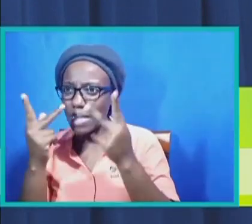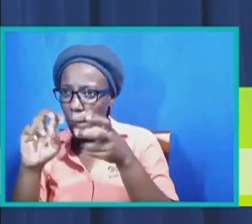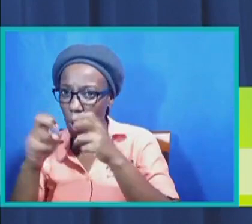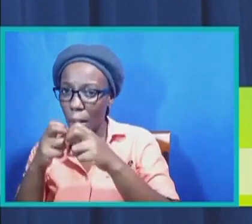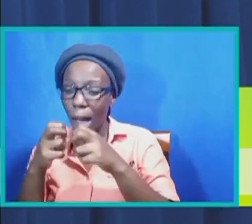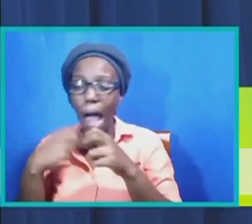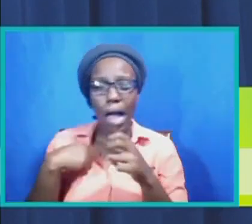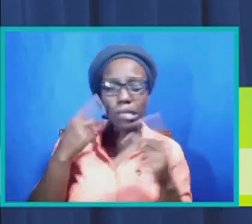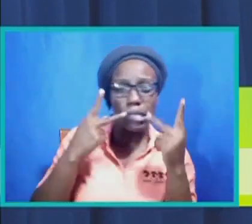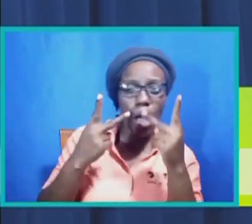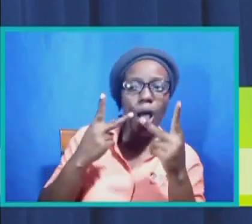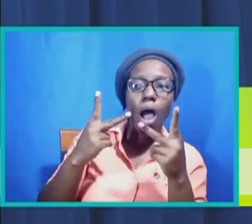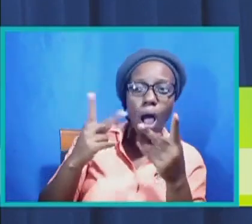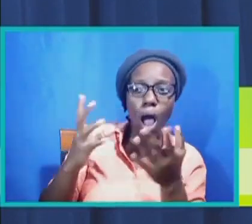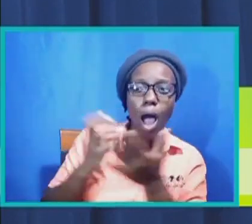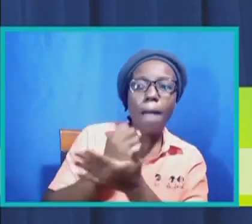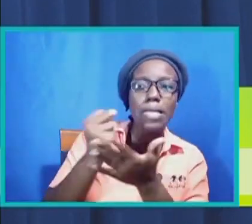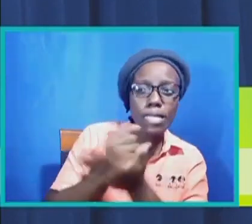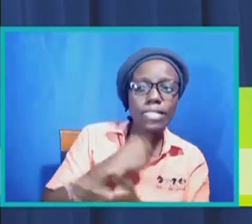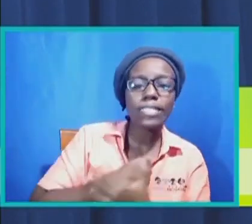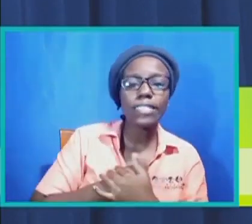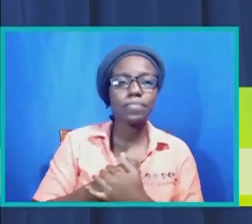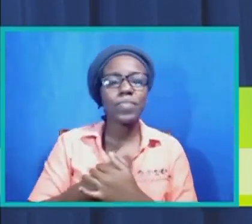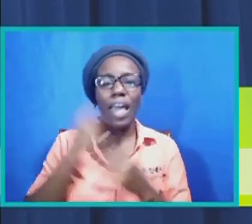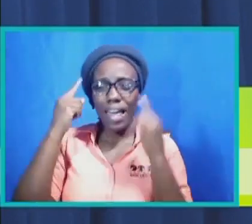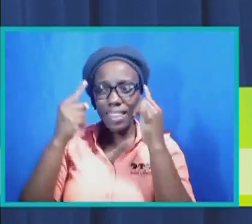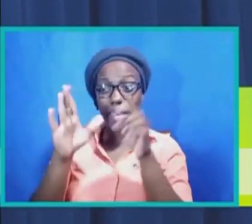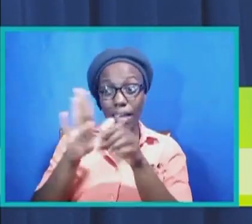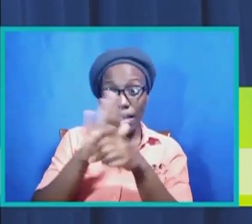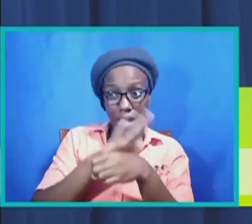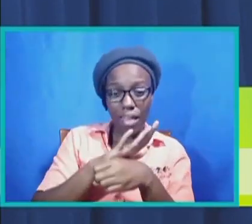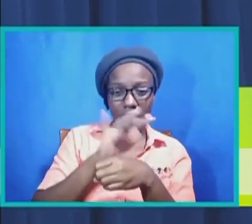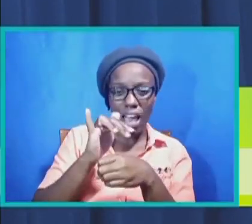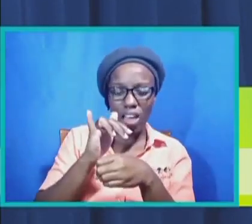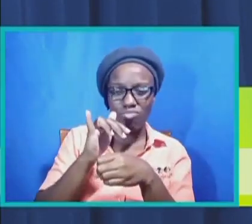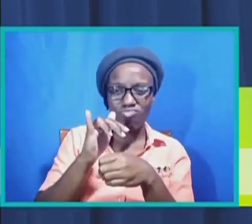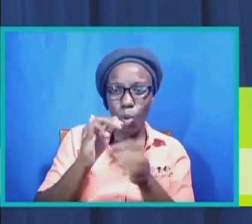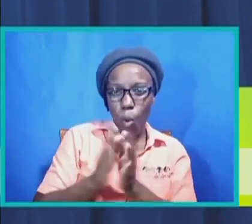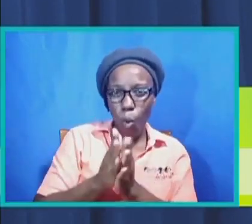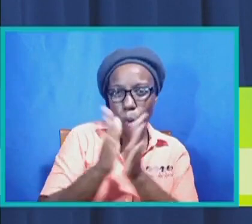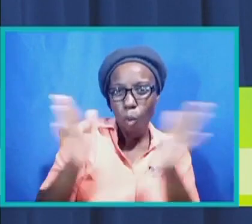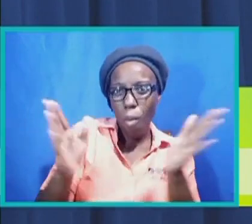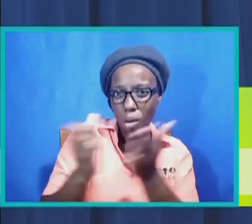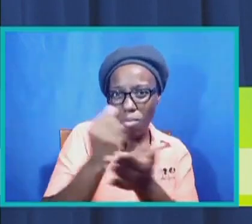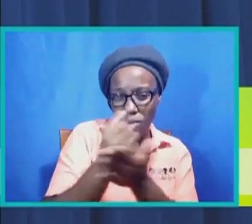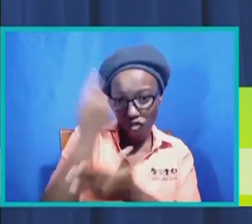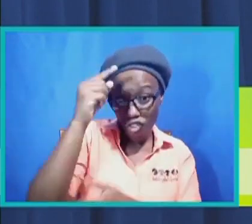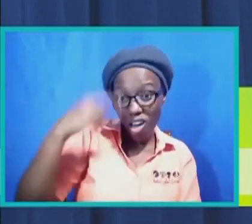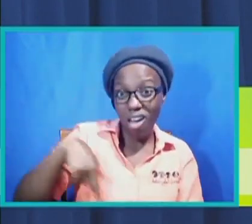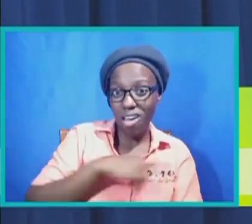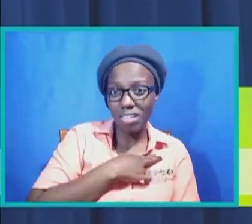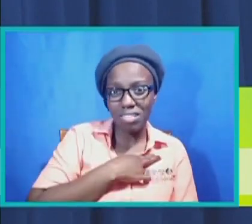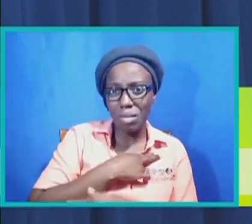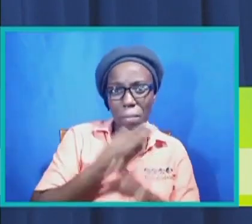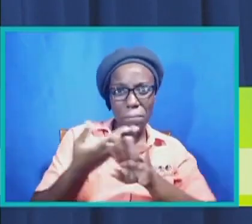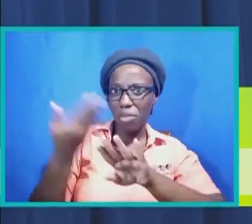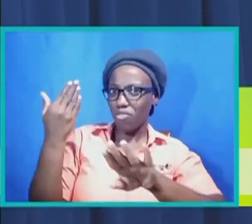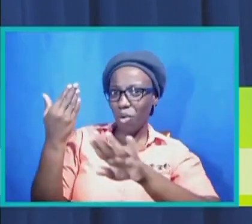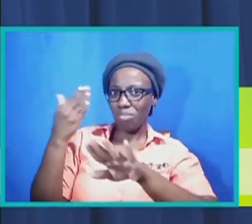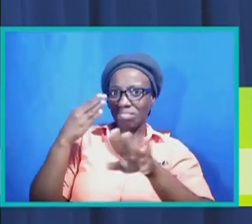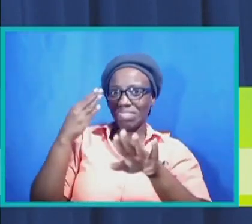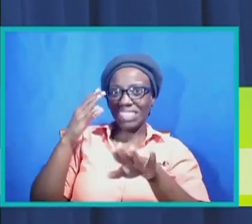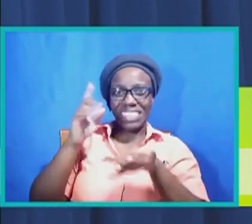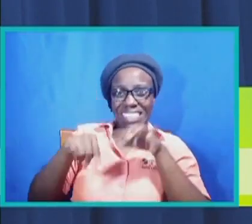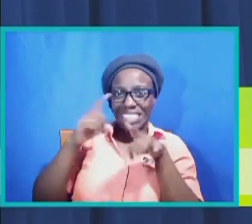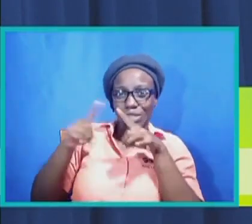an opportunity for us to do some of the things that we weren't able to do to the extent we would have liked to do it in the